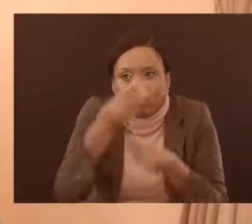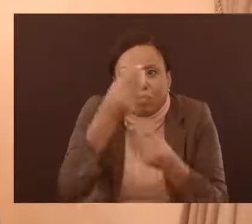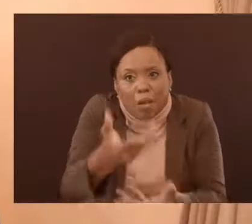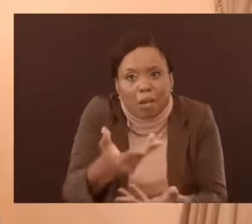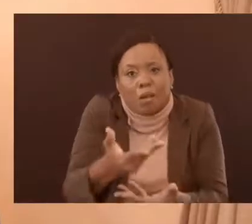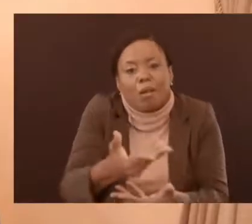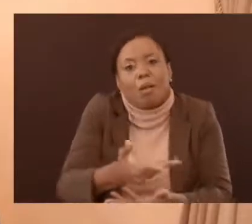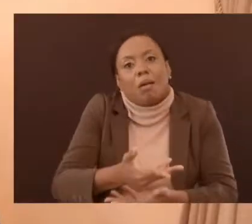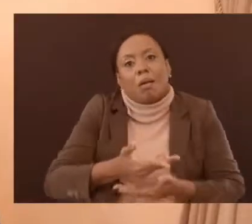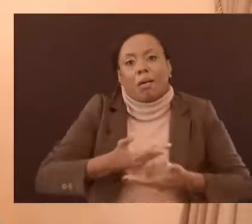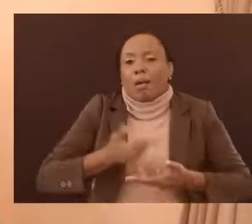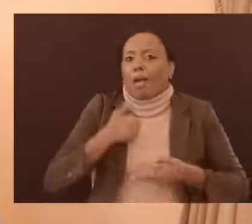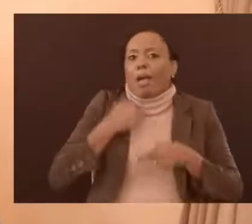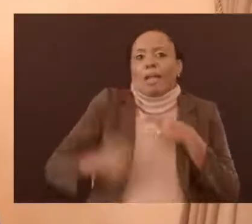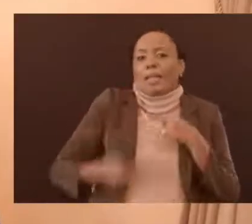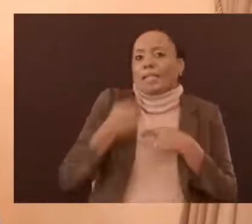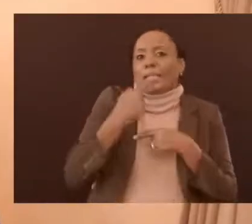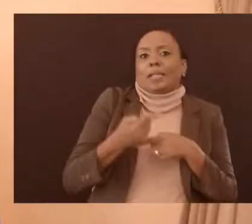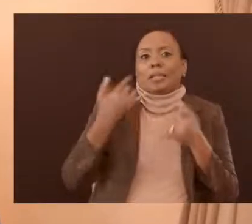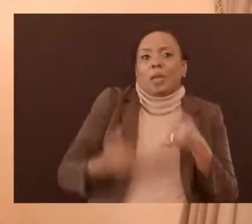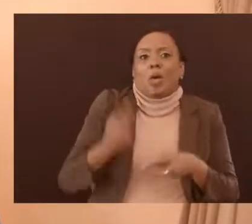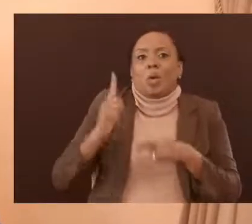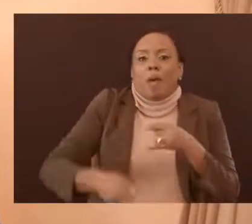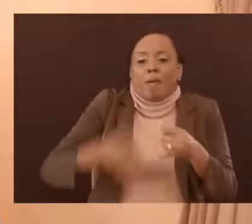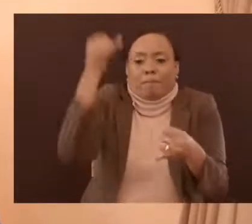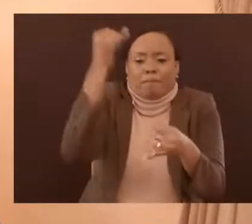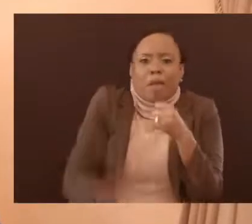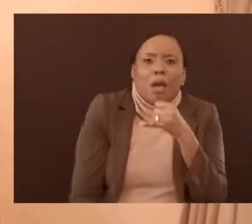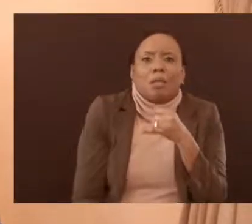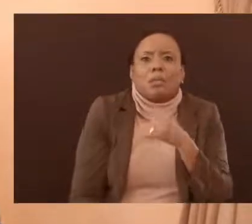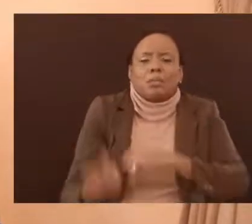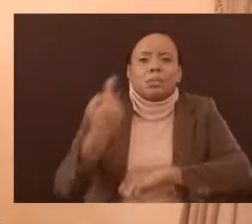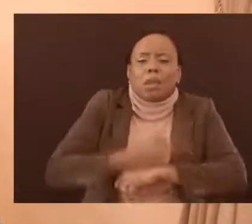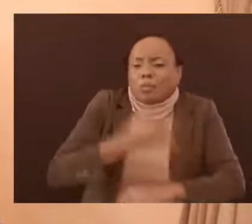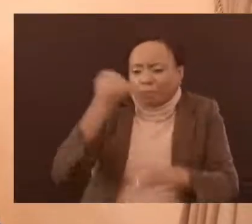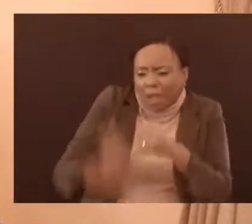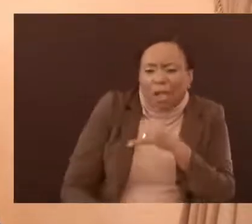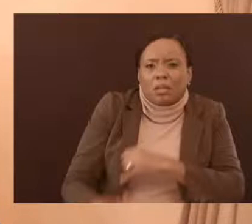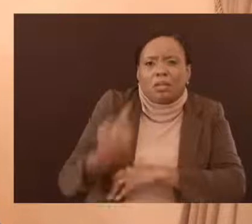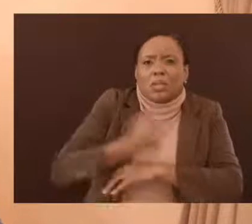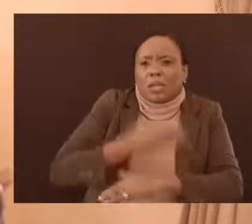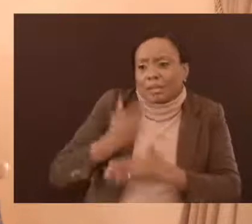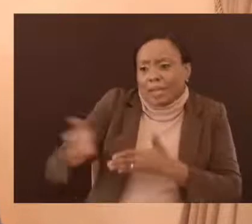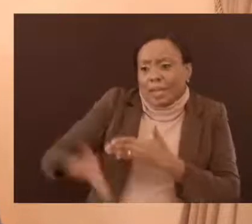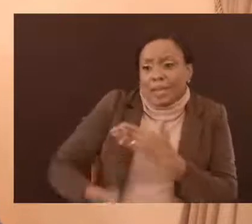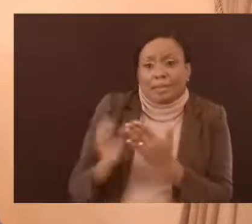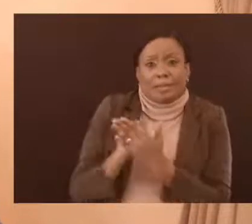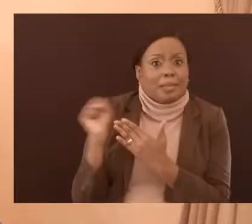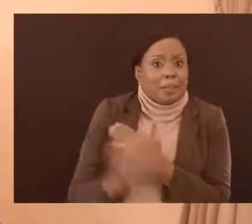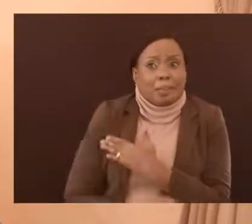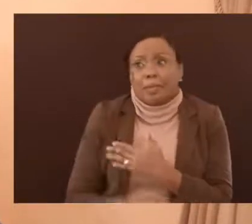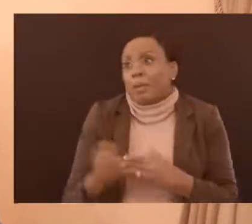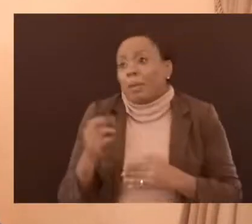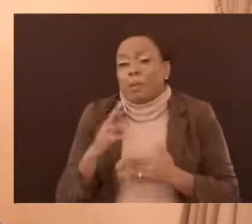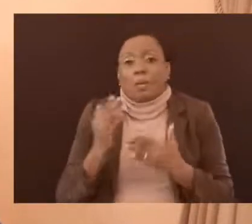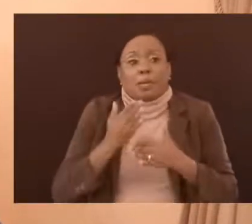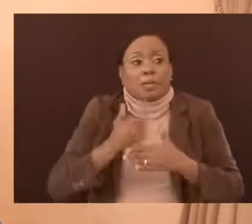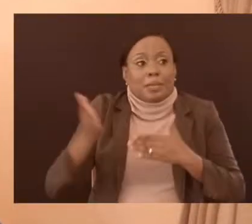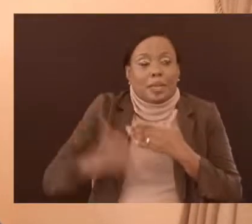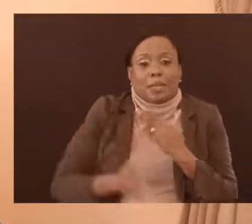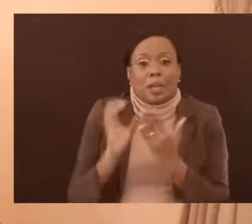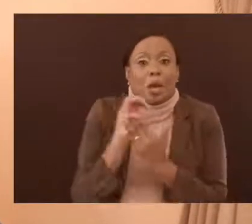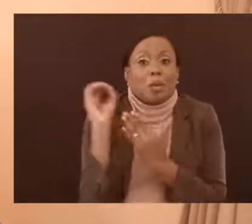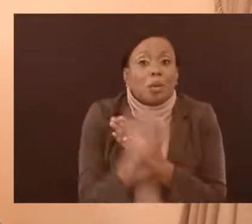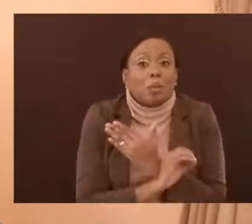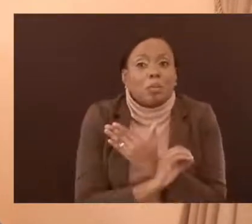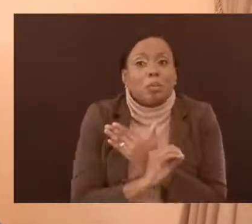are going to have a final program for you by the end of September or by the end of October, but I